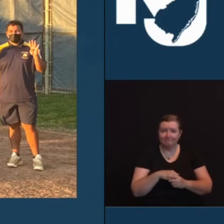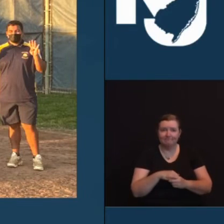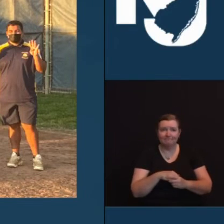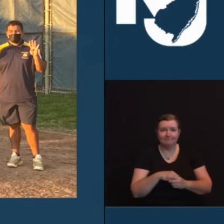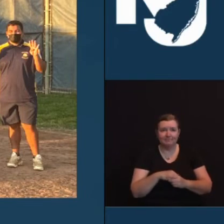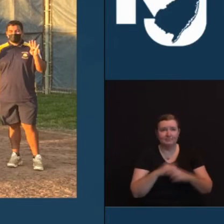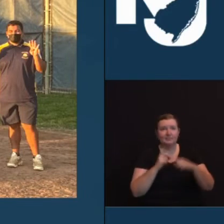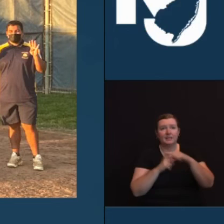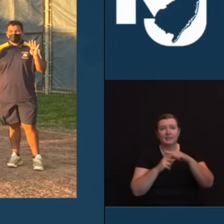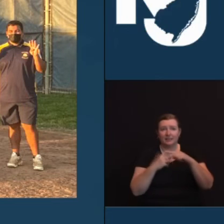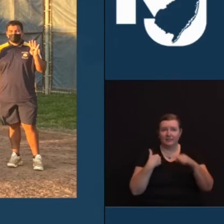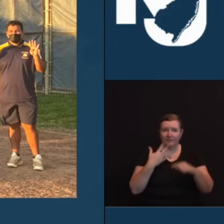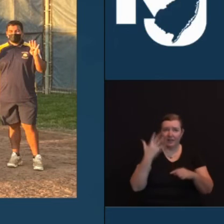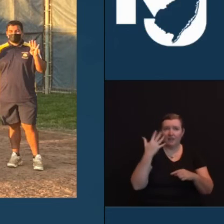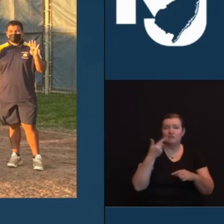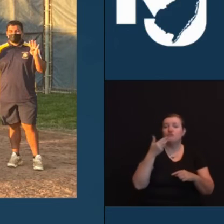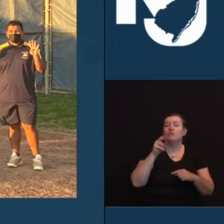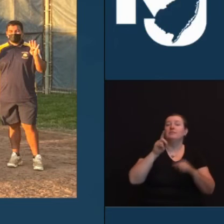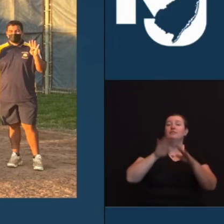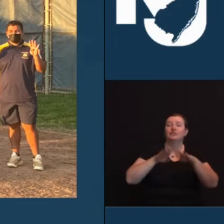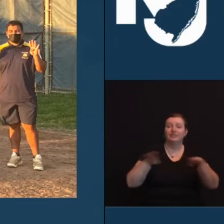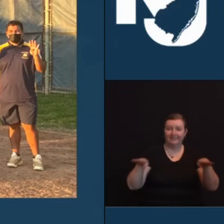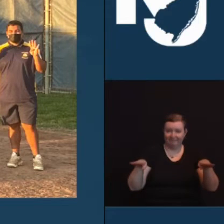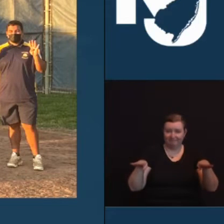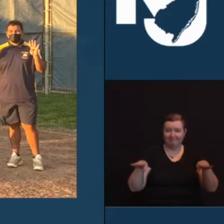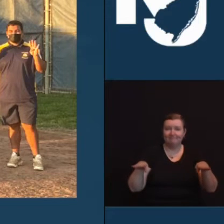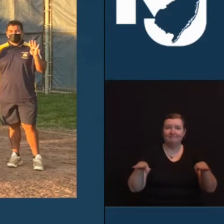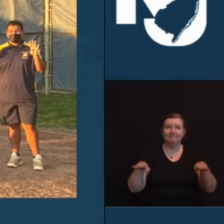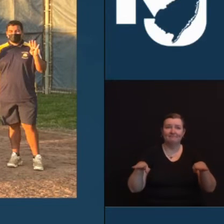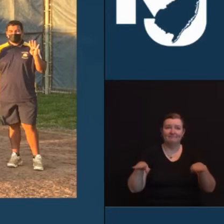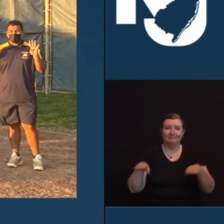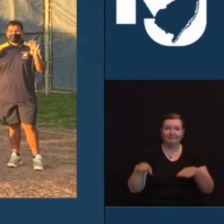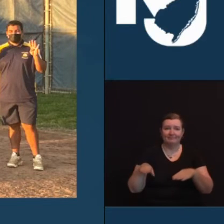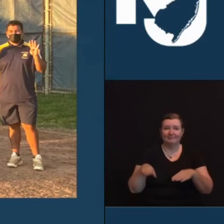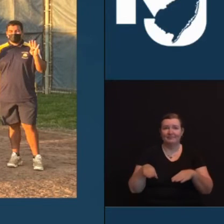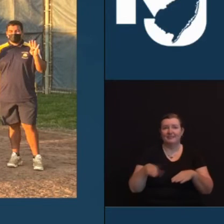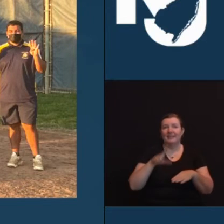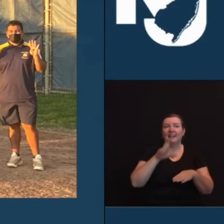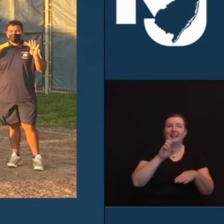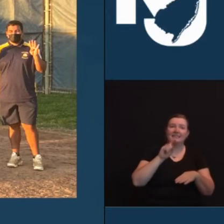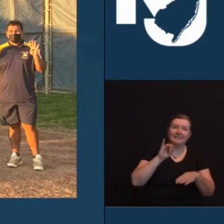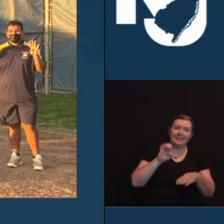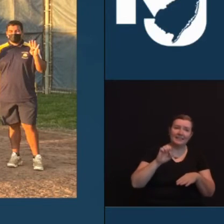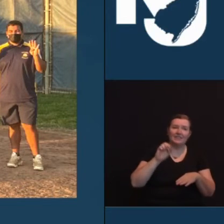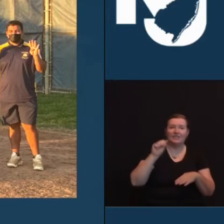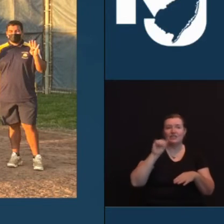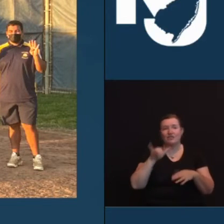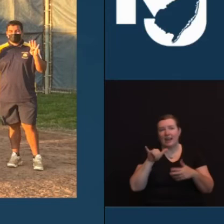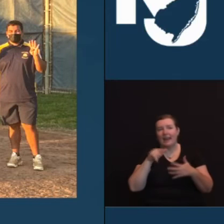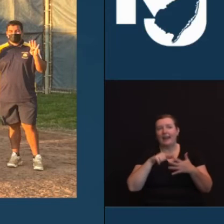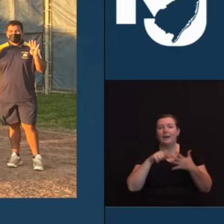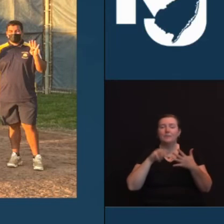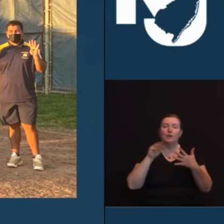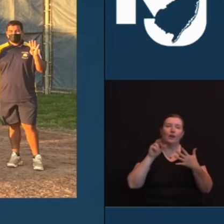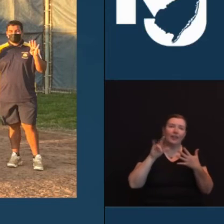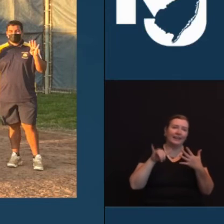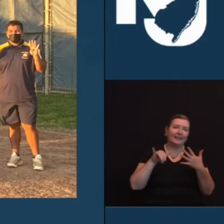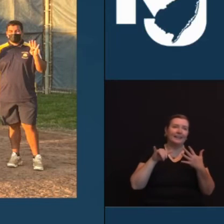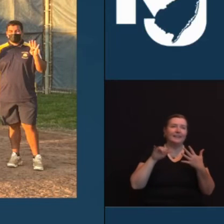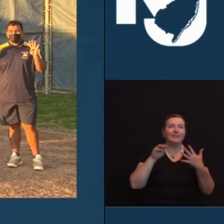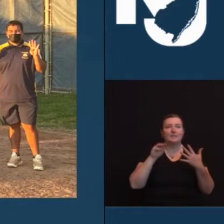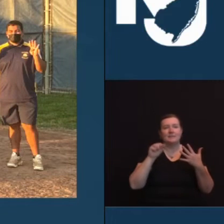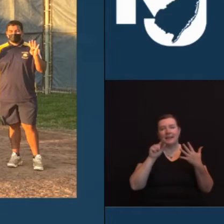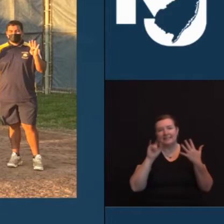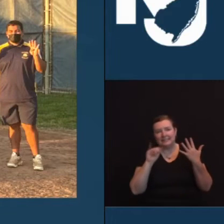5 grandchildren, Letty, Jay Marley, Damian, Maddox, and Savannah. But more than that, he leaves behind